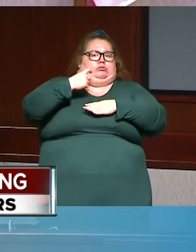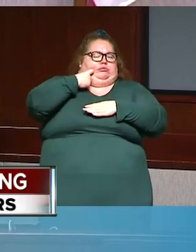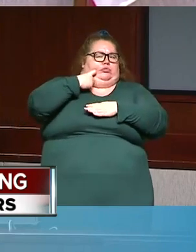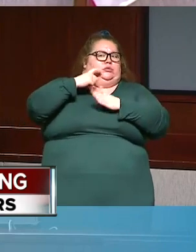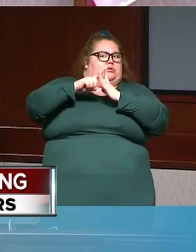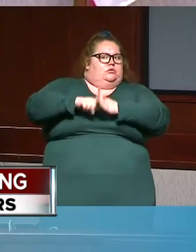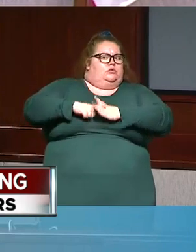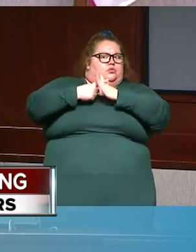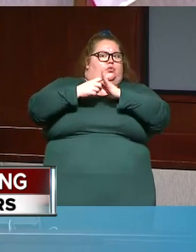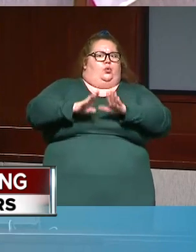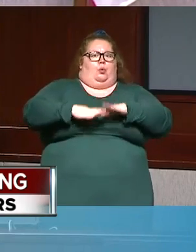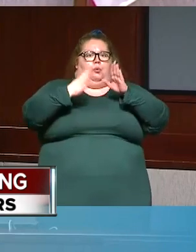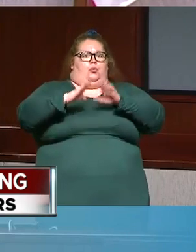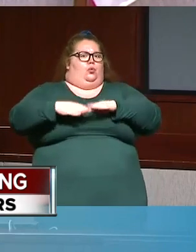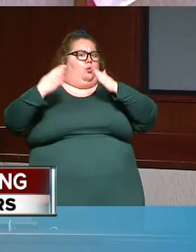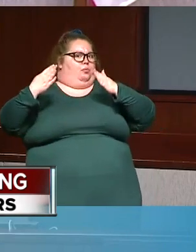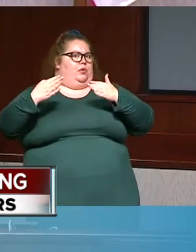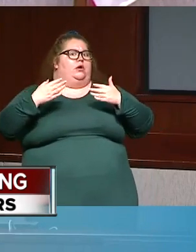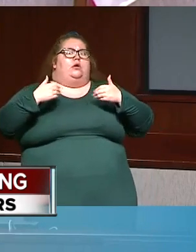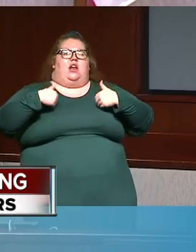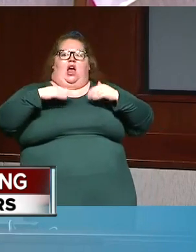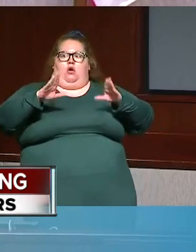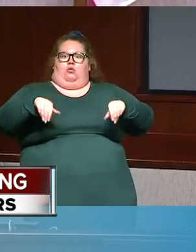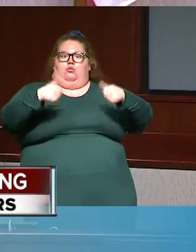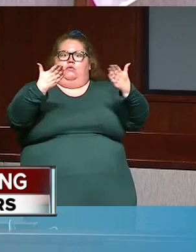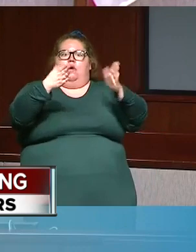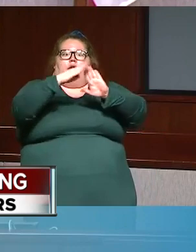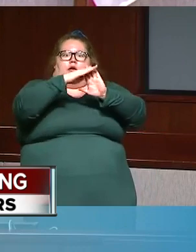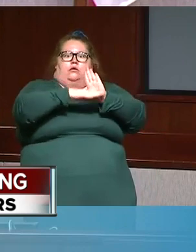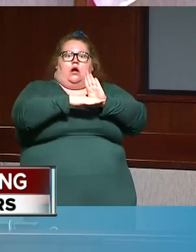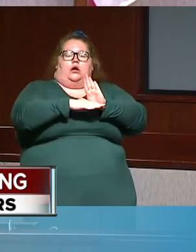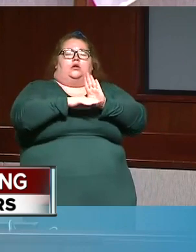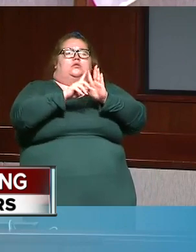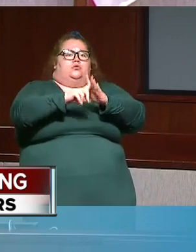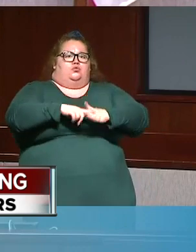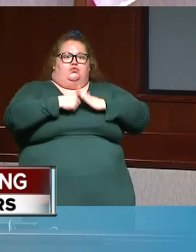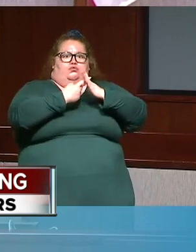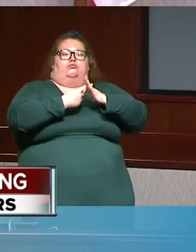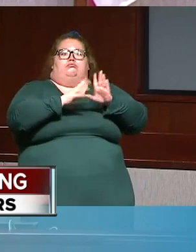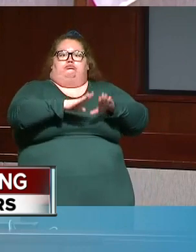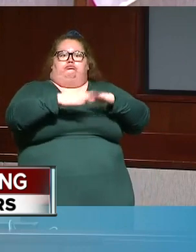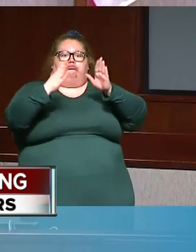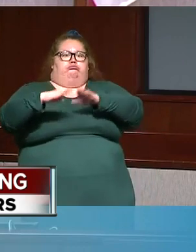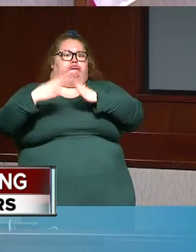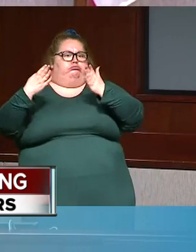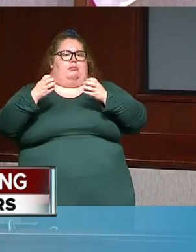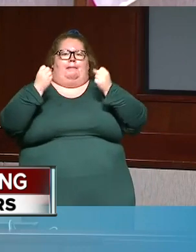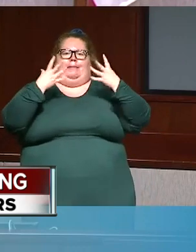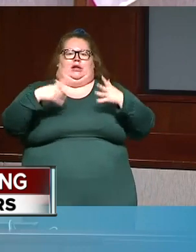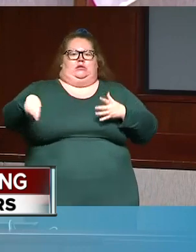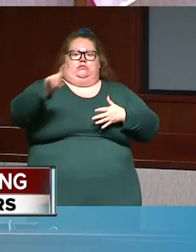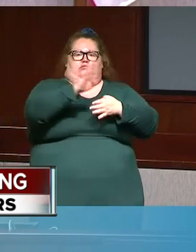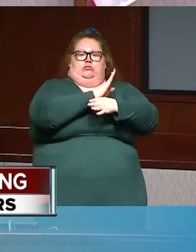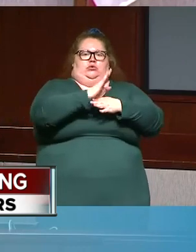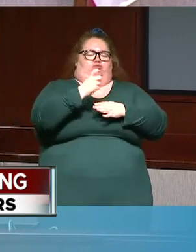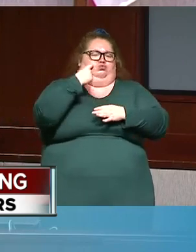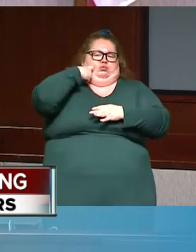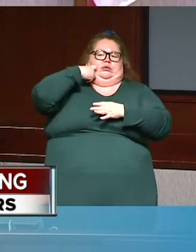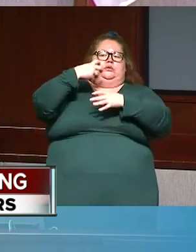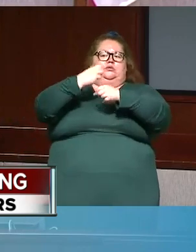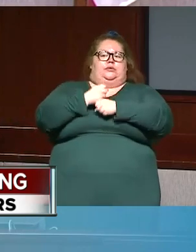being provided, and businesses, many of which just got their guidance last week or the week